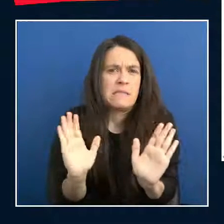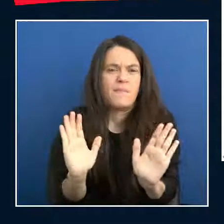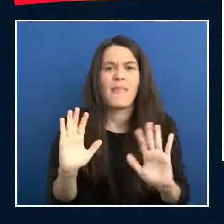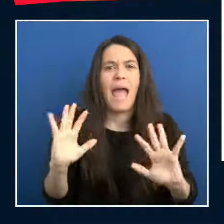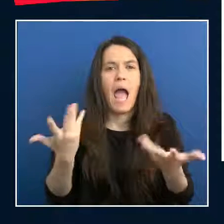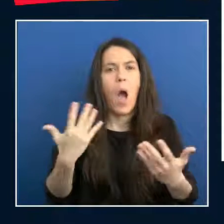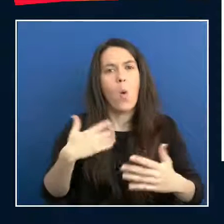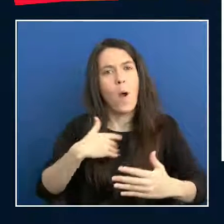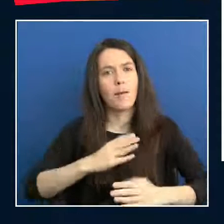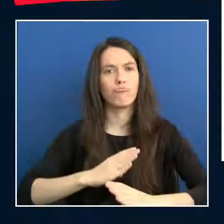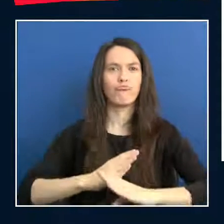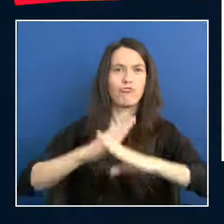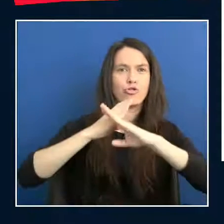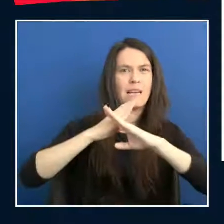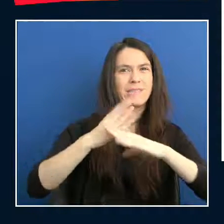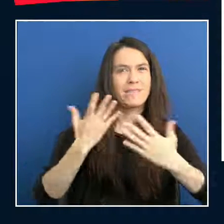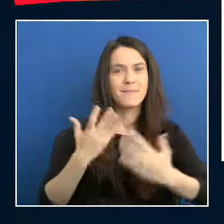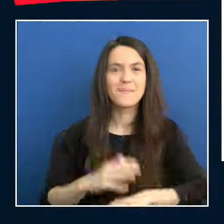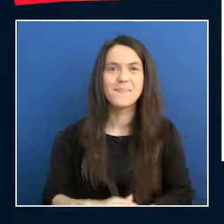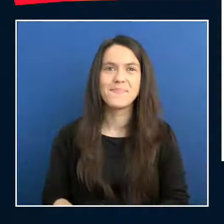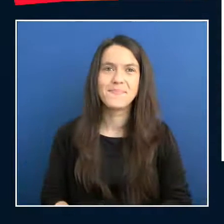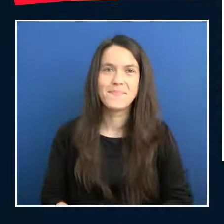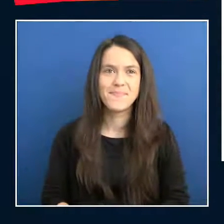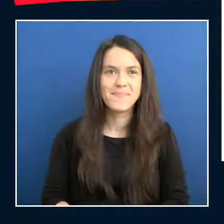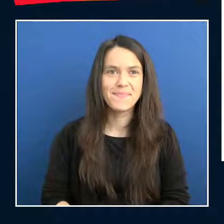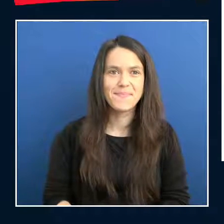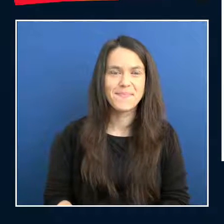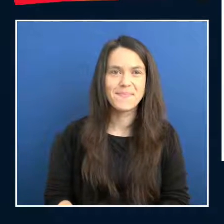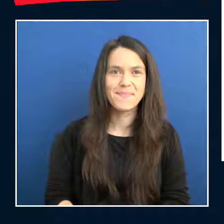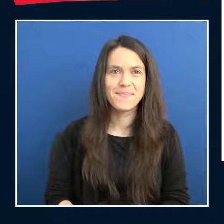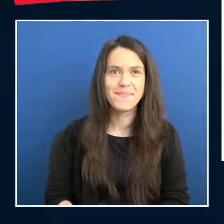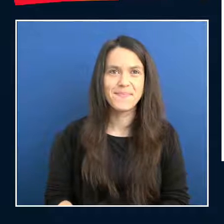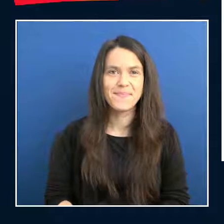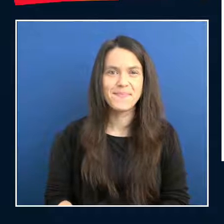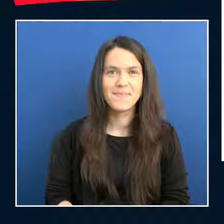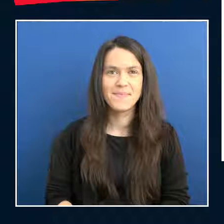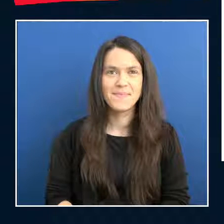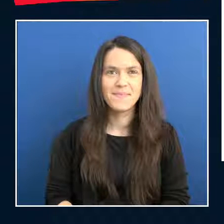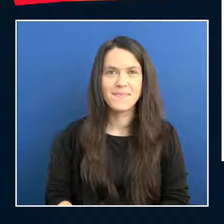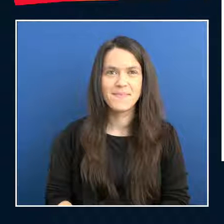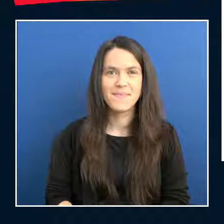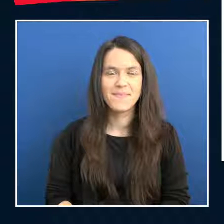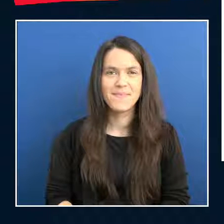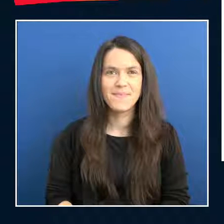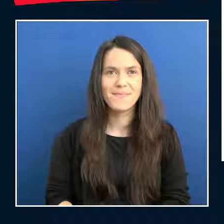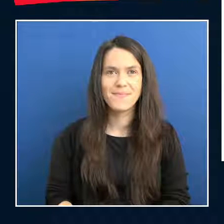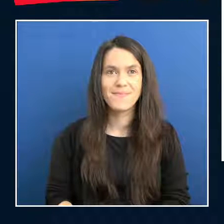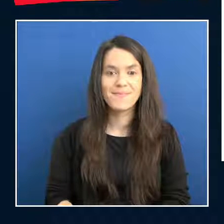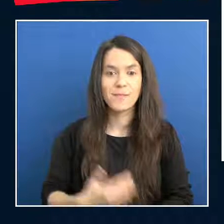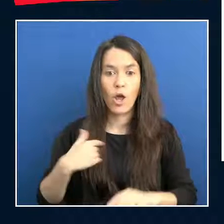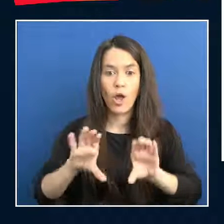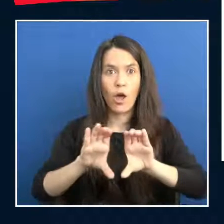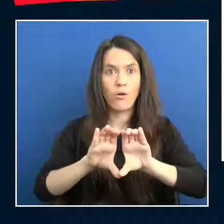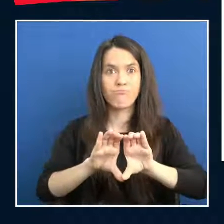sure that that won't happen? And Docker containers consist of multiple components. So we have the namespaces and the